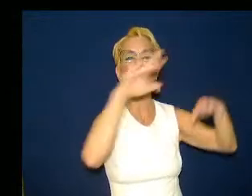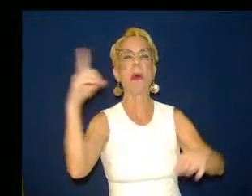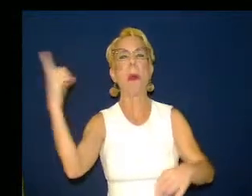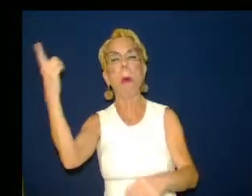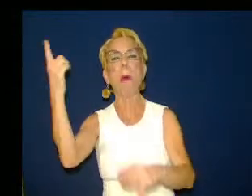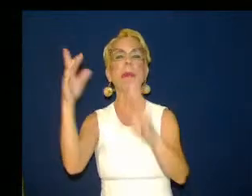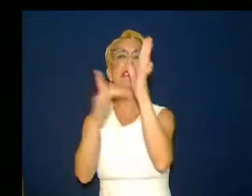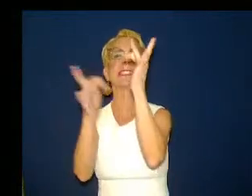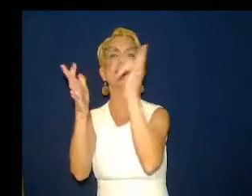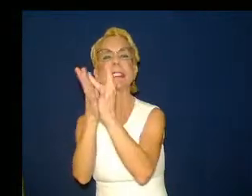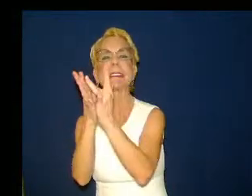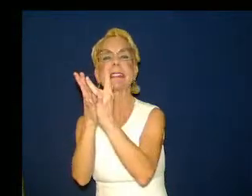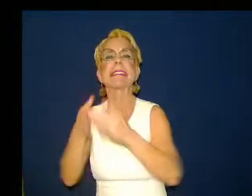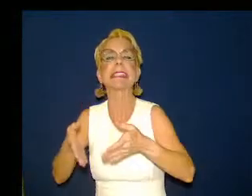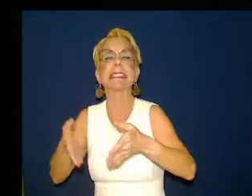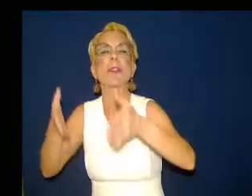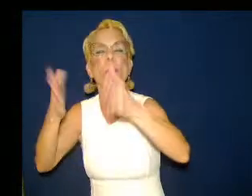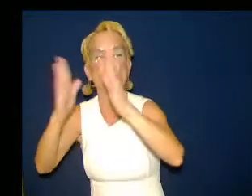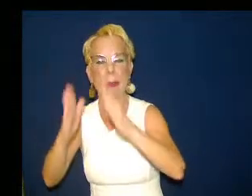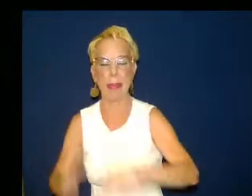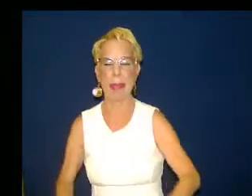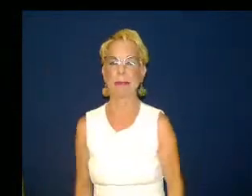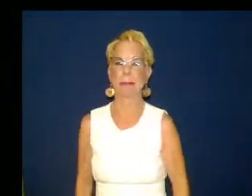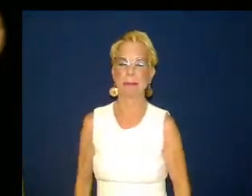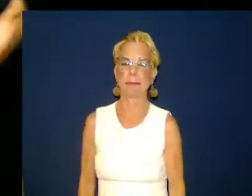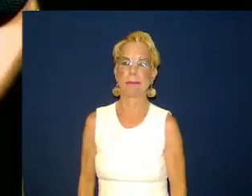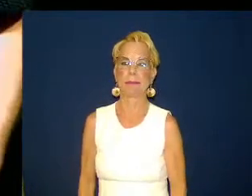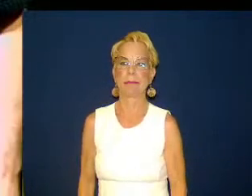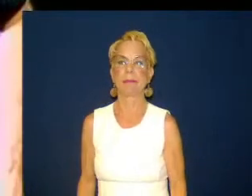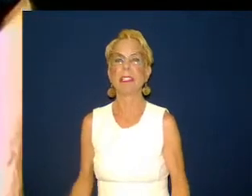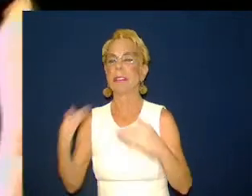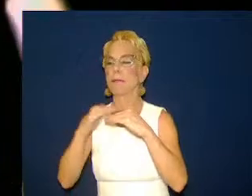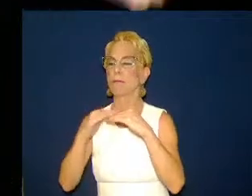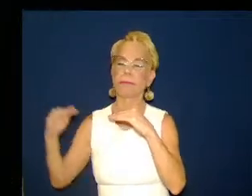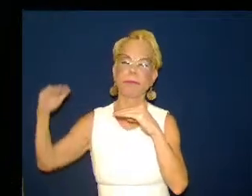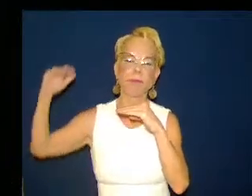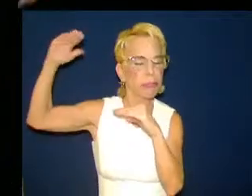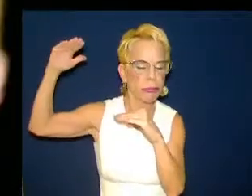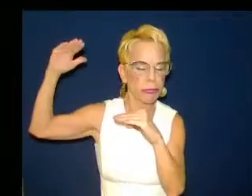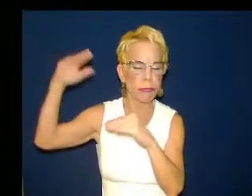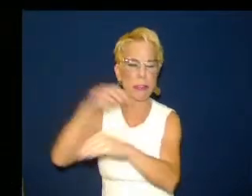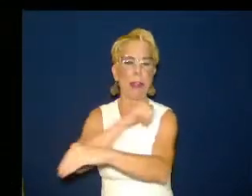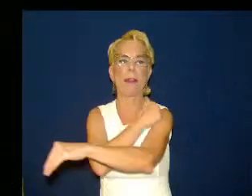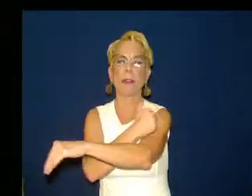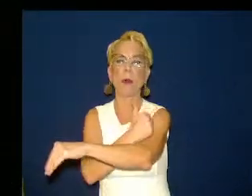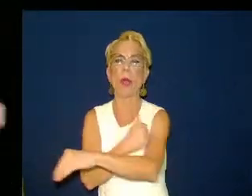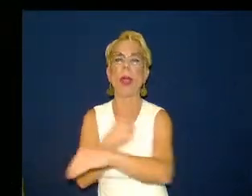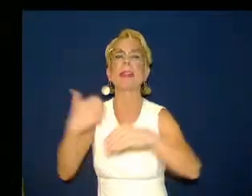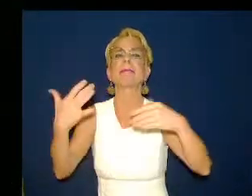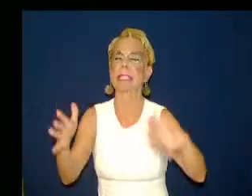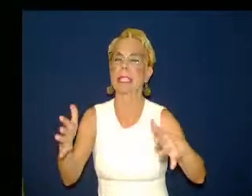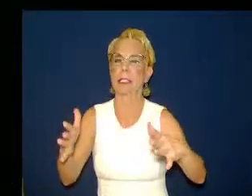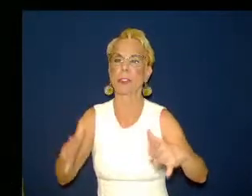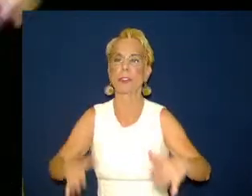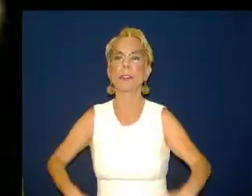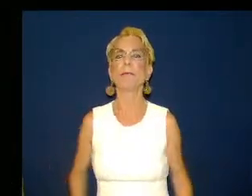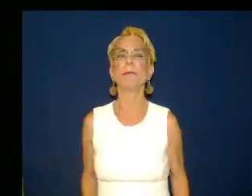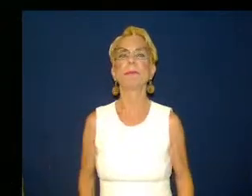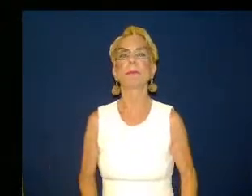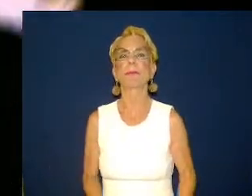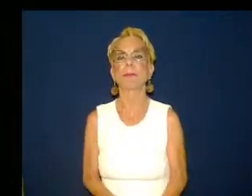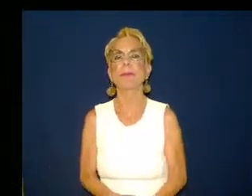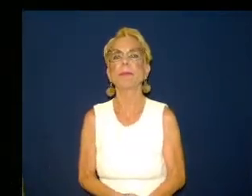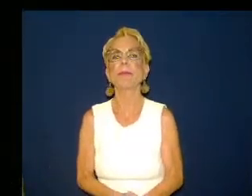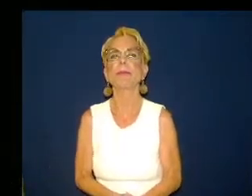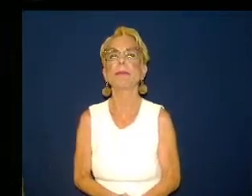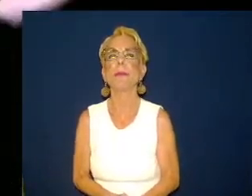ultimate authority. Can I hear an amen? Amen. Jesus needs to be that. And that's why some of us are confused. That's why some of us are discouraged. That's